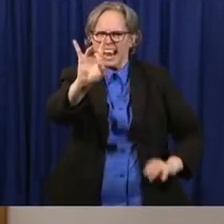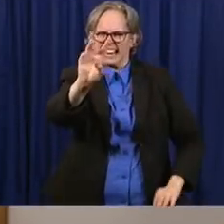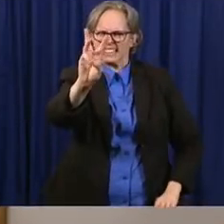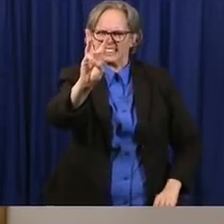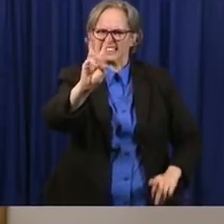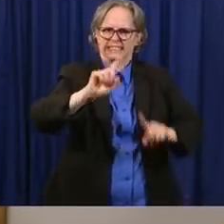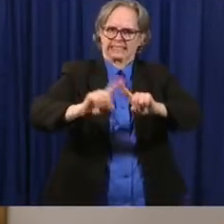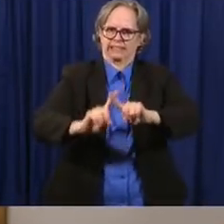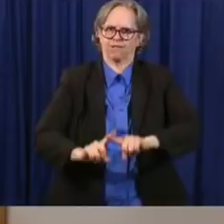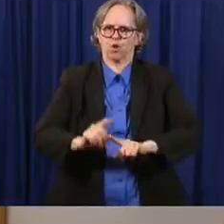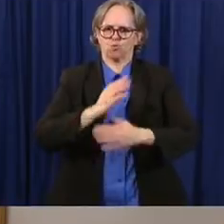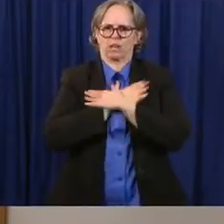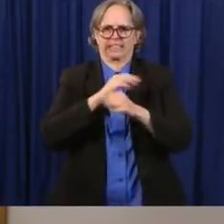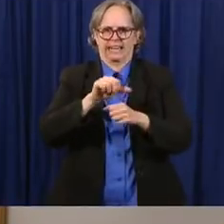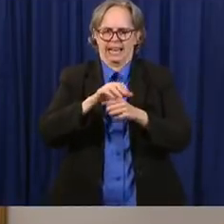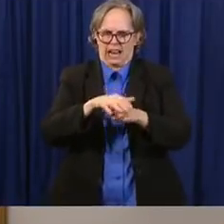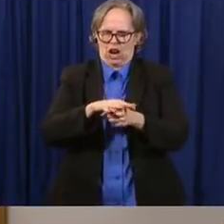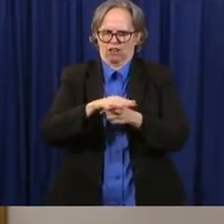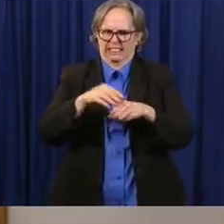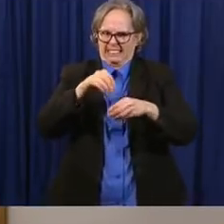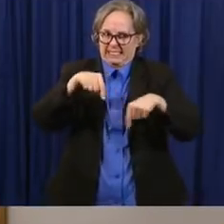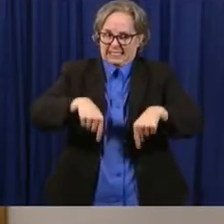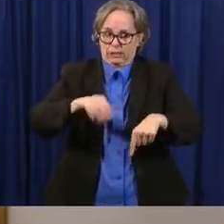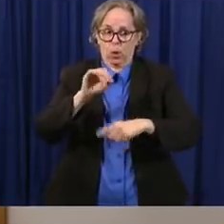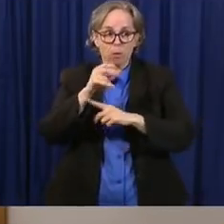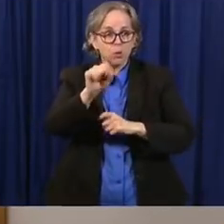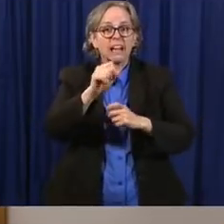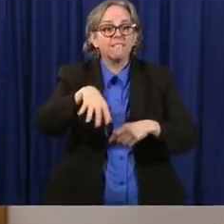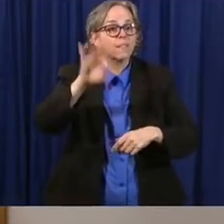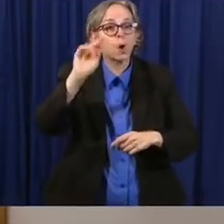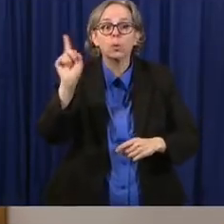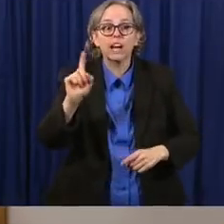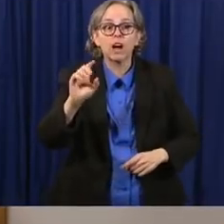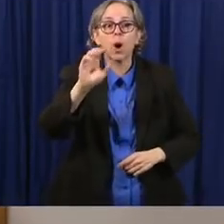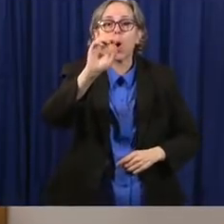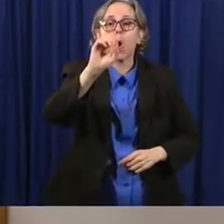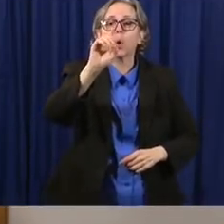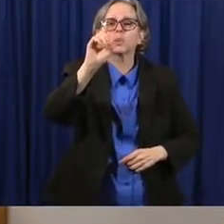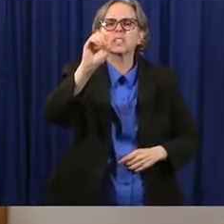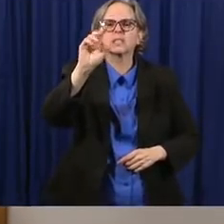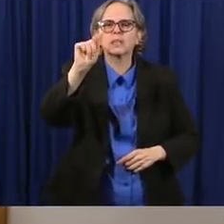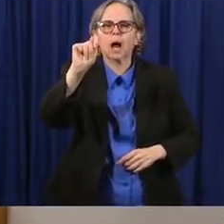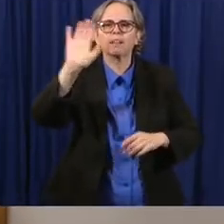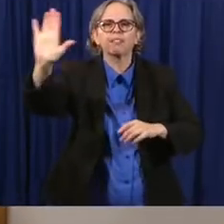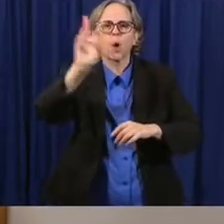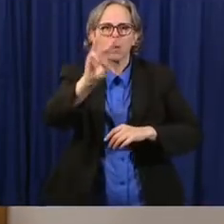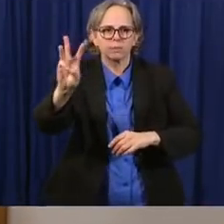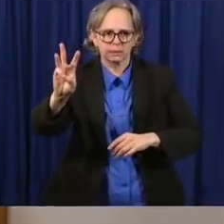vendor and can be found on ODOT's website. And let me just give that. It is